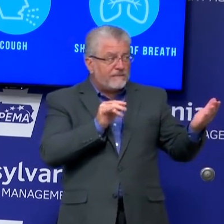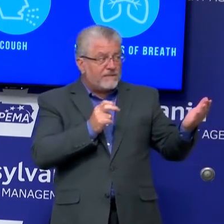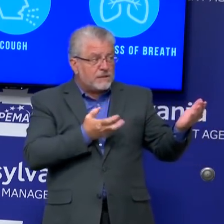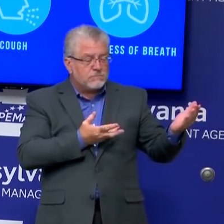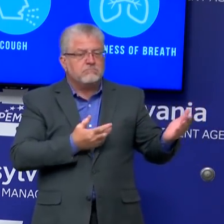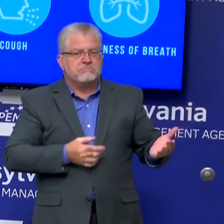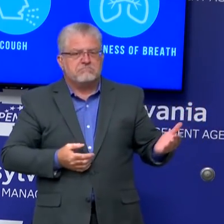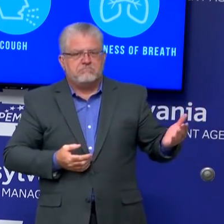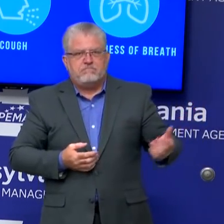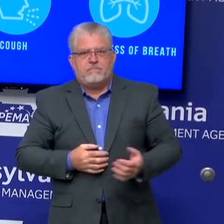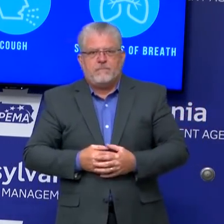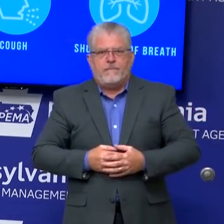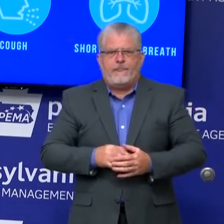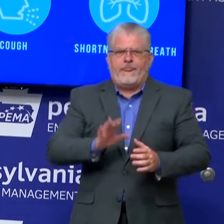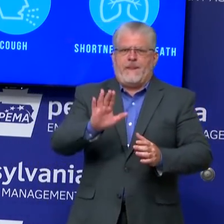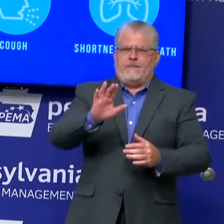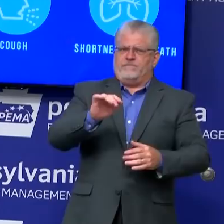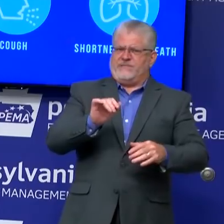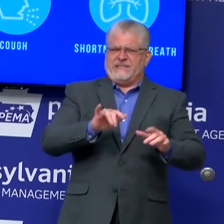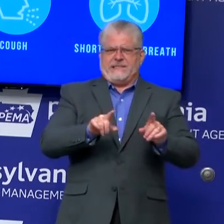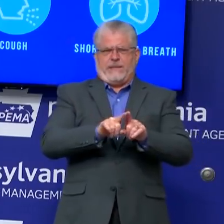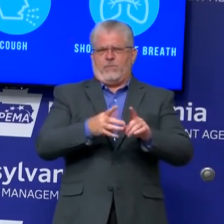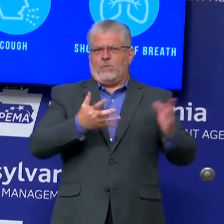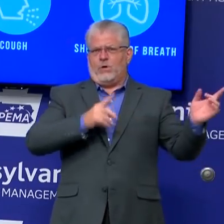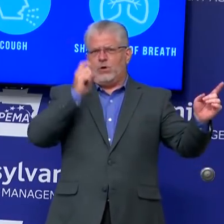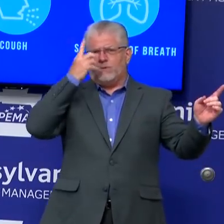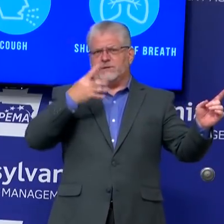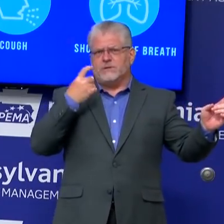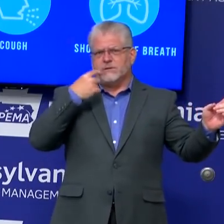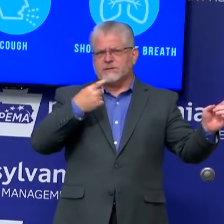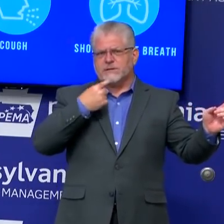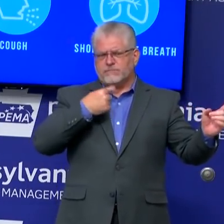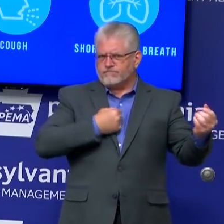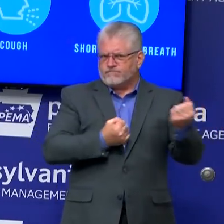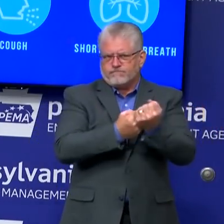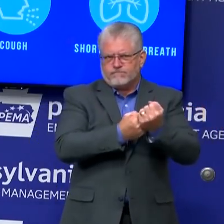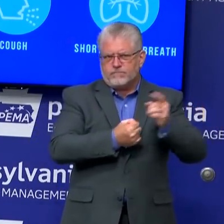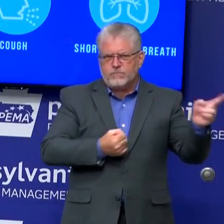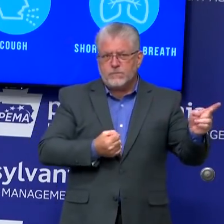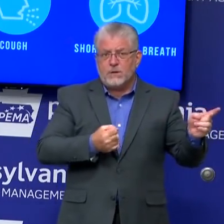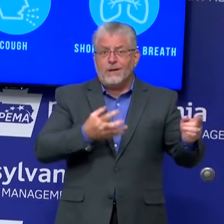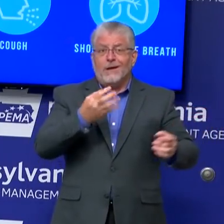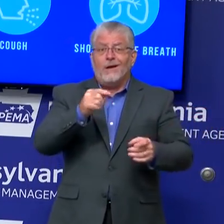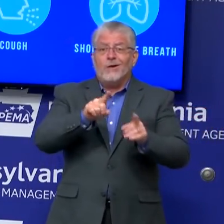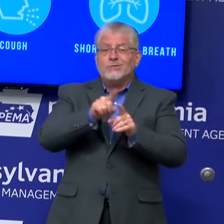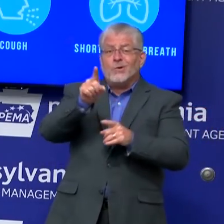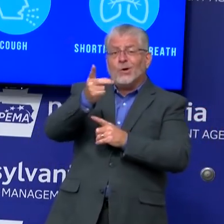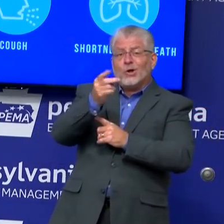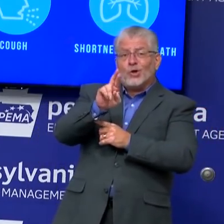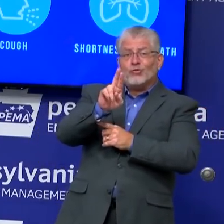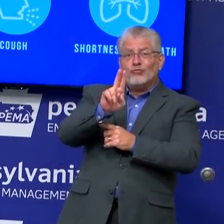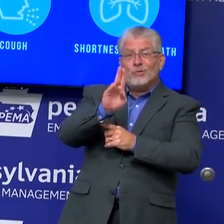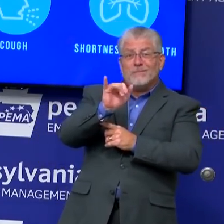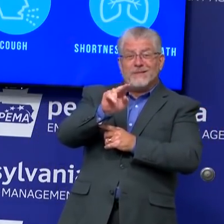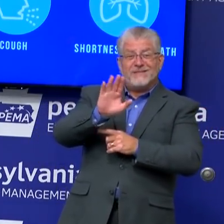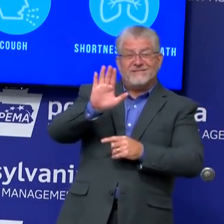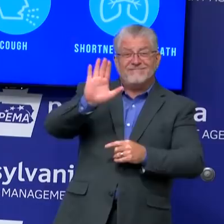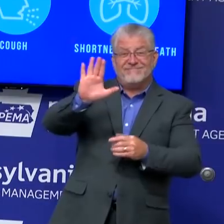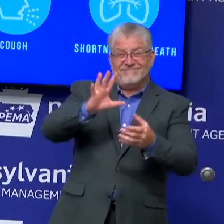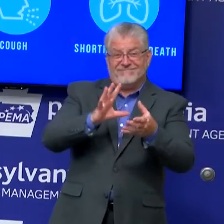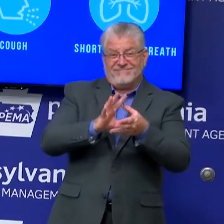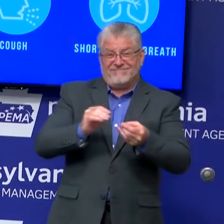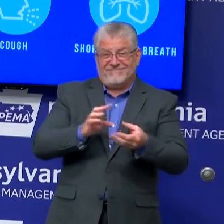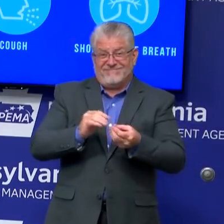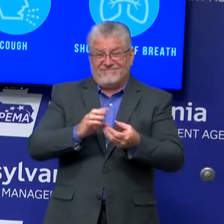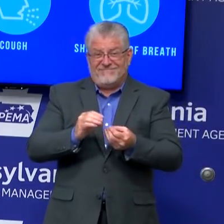echo the governor's comments, I think that, and the data that Dr. Rubin is presenting, I think the threat is statewide. And so that is why this